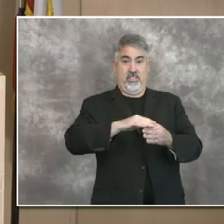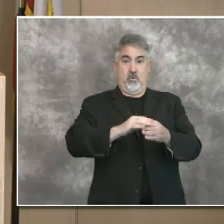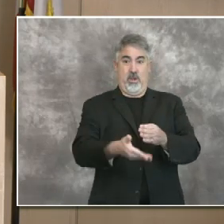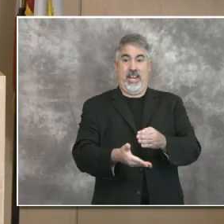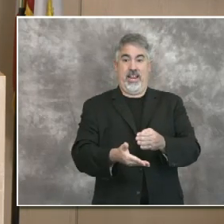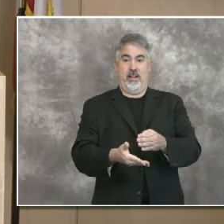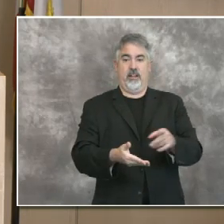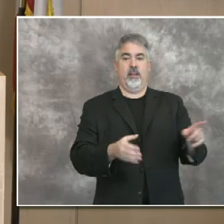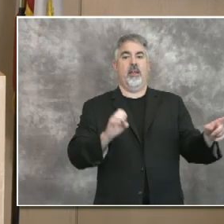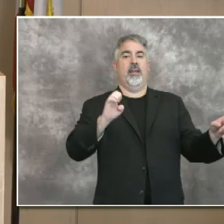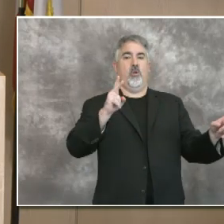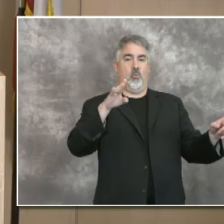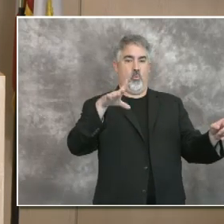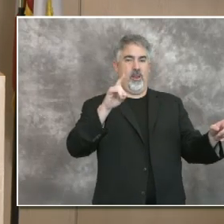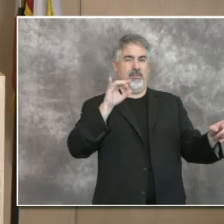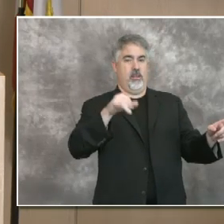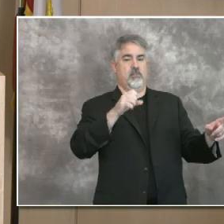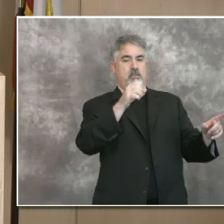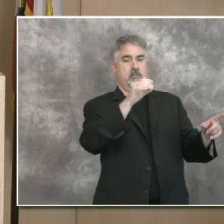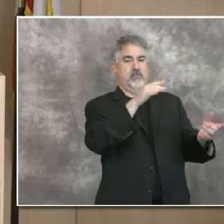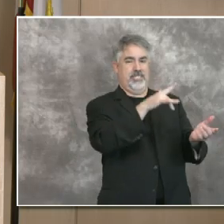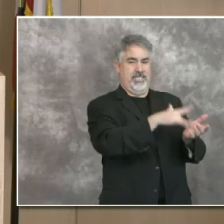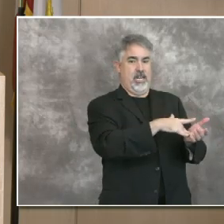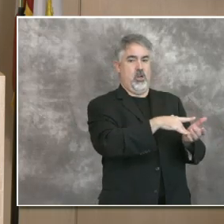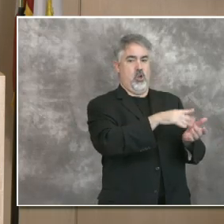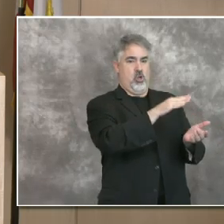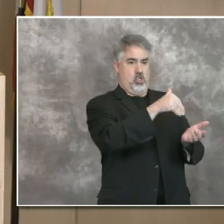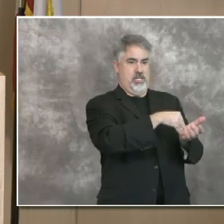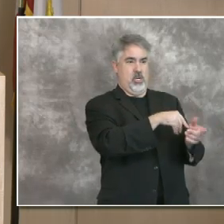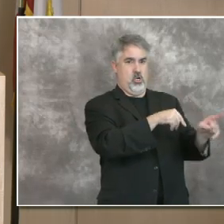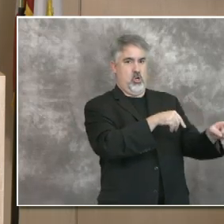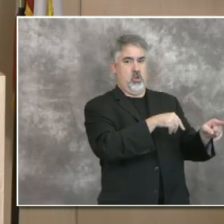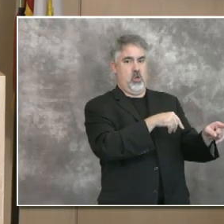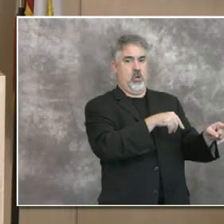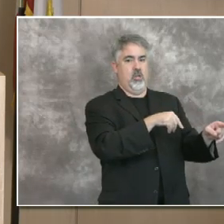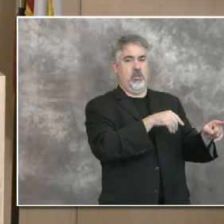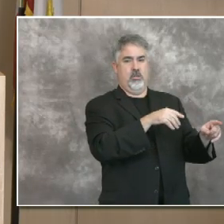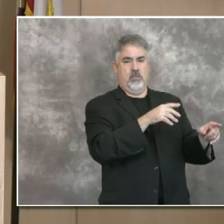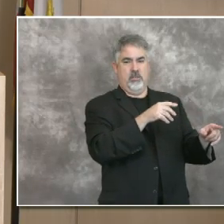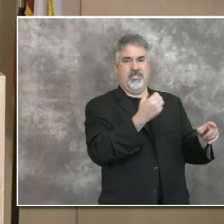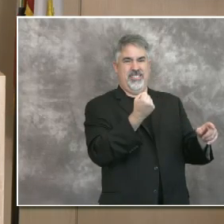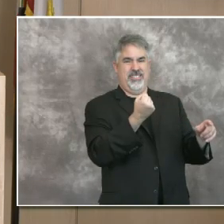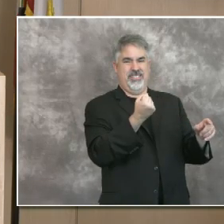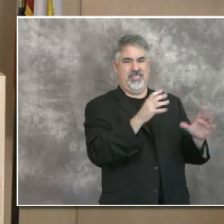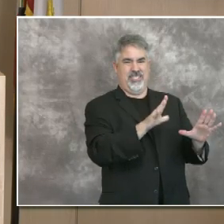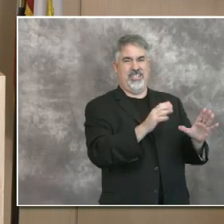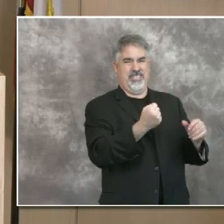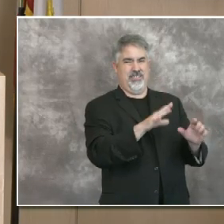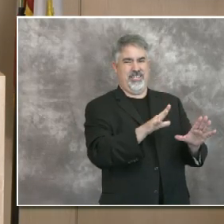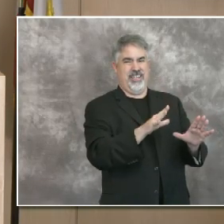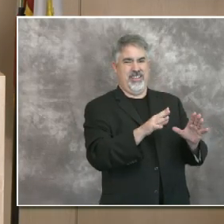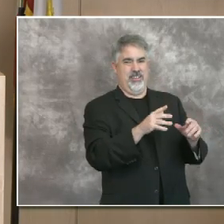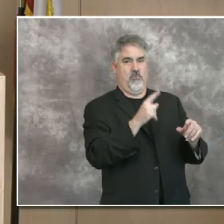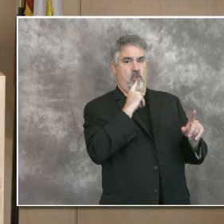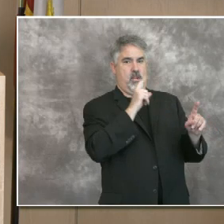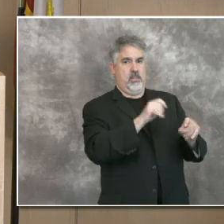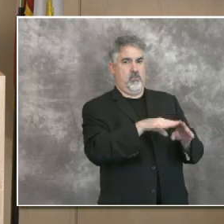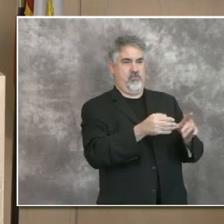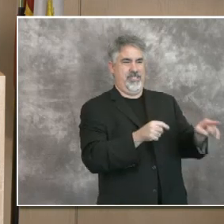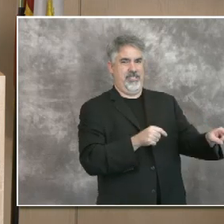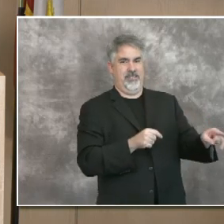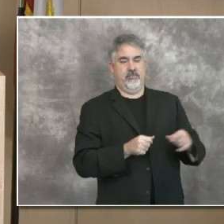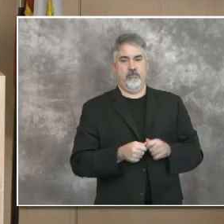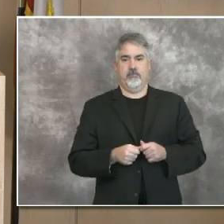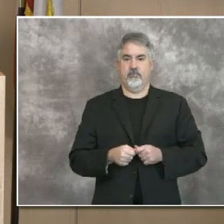Euclid Medical Center, a testing site on Saturday and Sunday. So